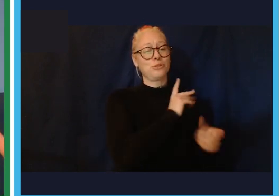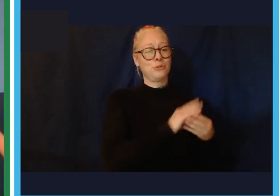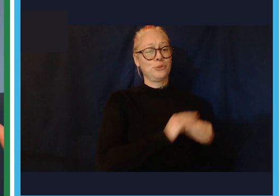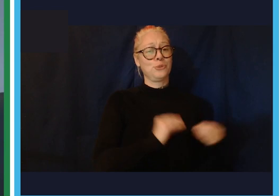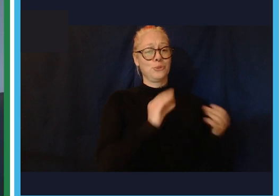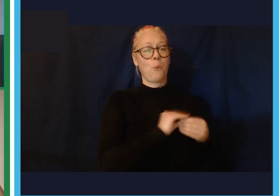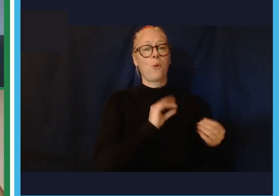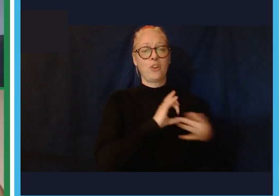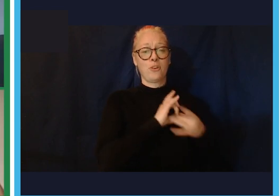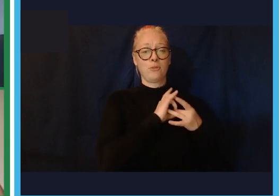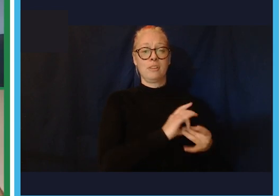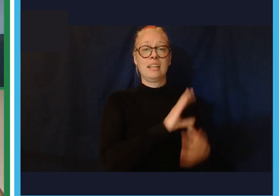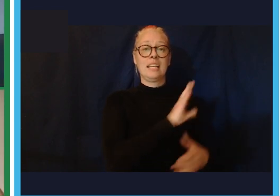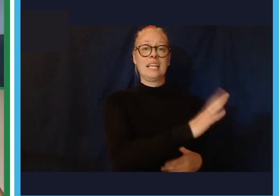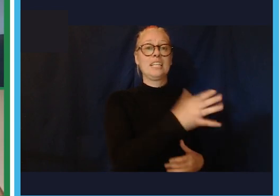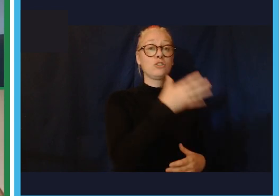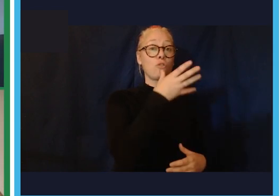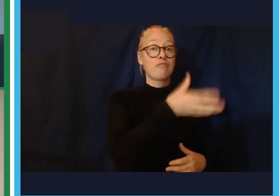old to